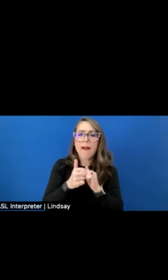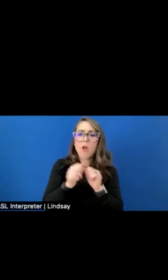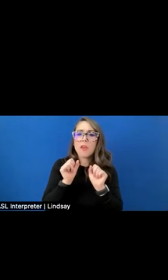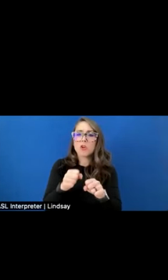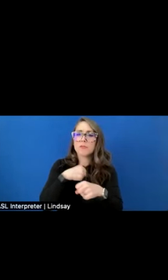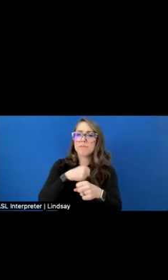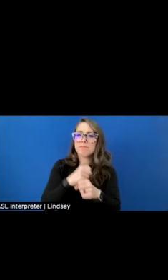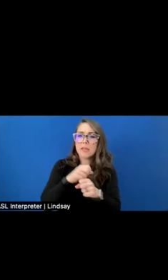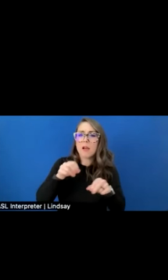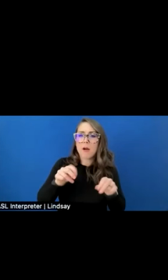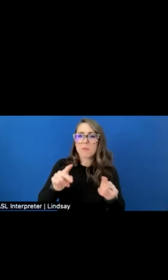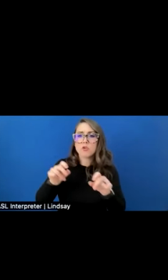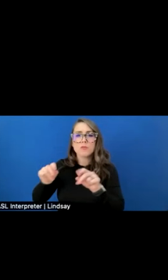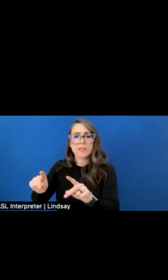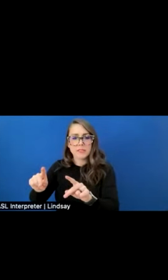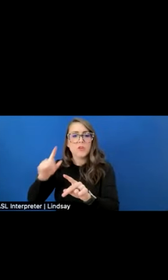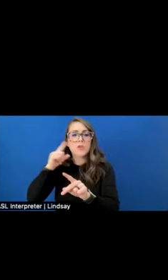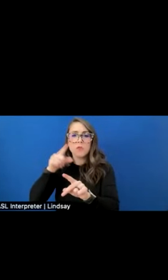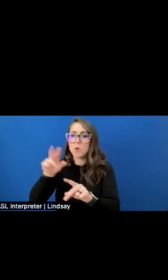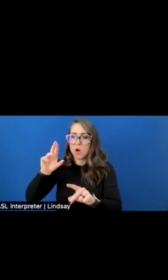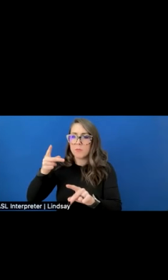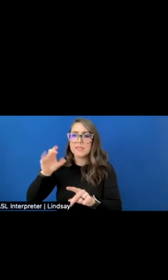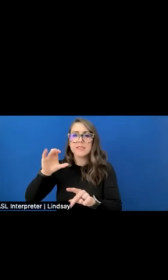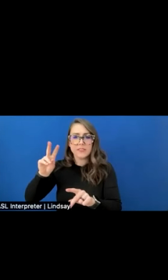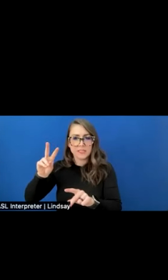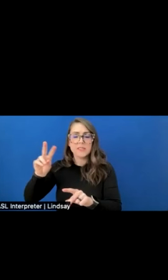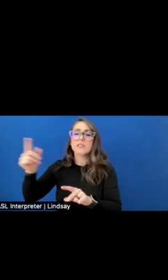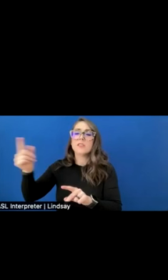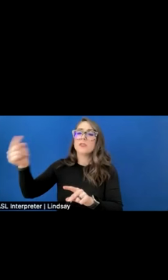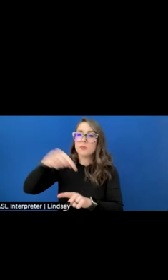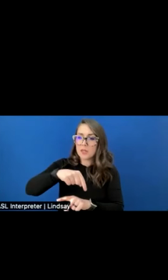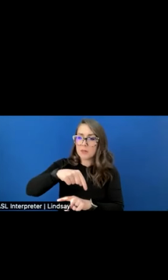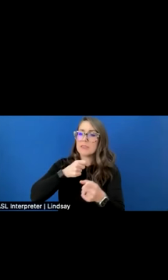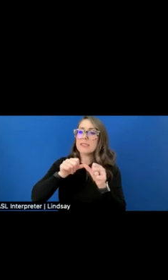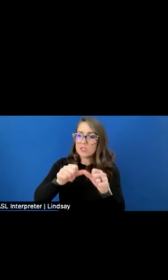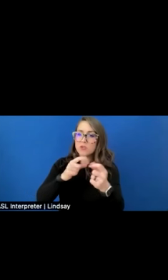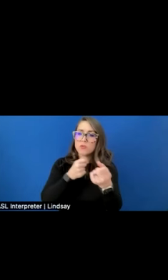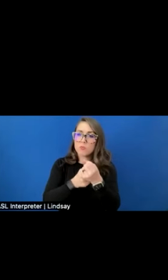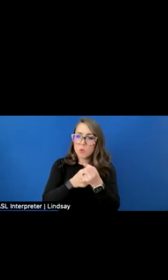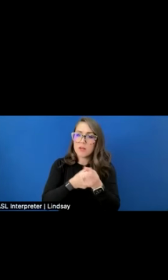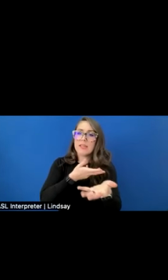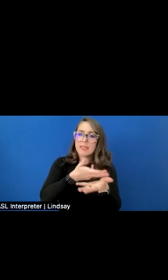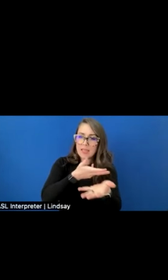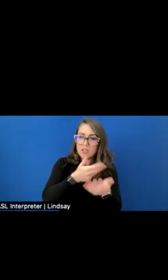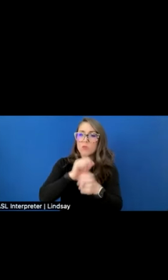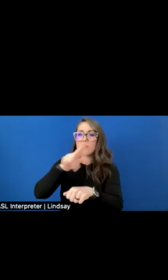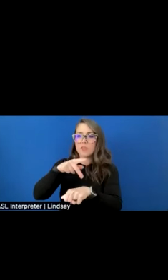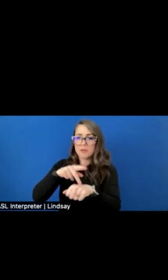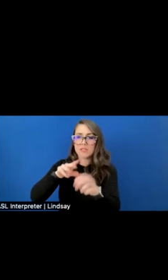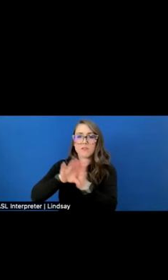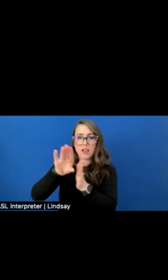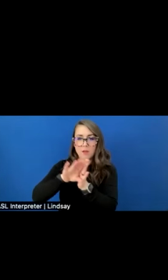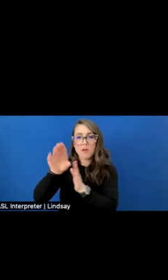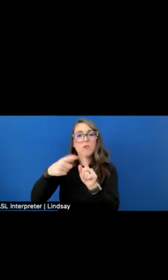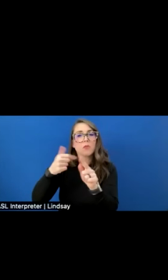for return volunteers and staff to continue to support and be engaged in Philippine development from afar. They decided to